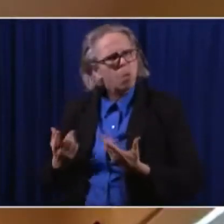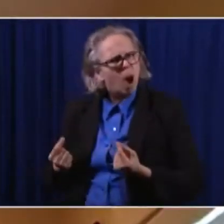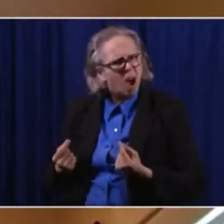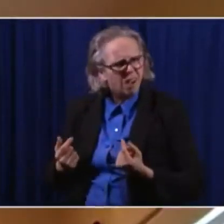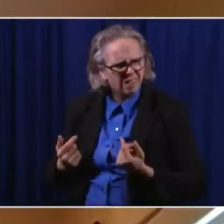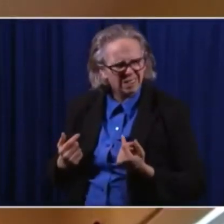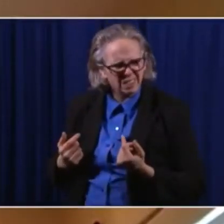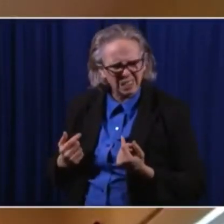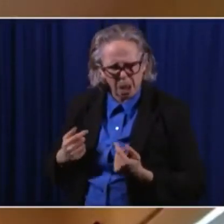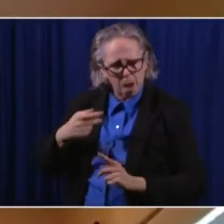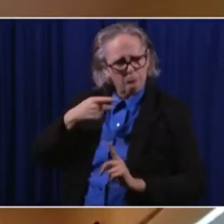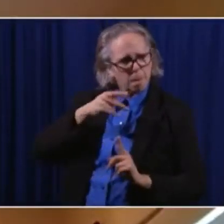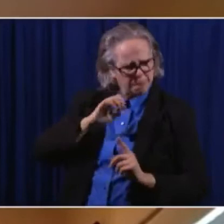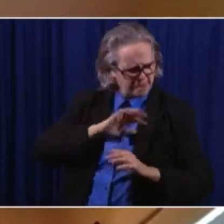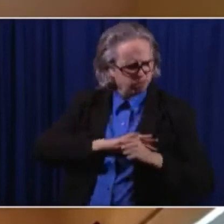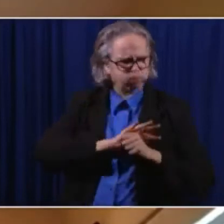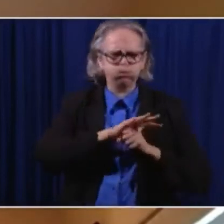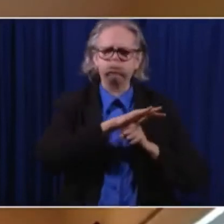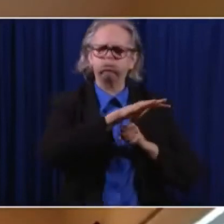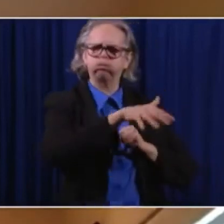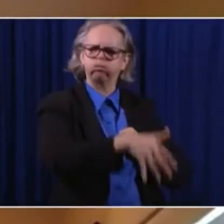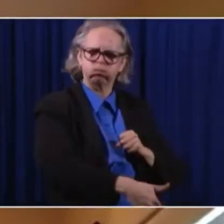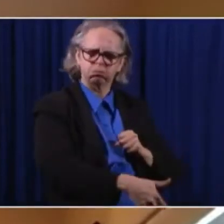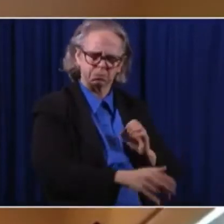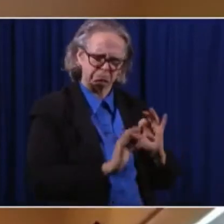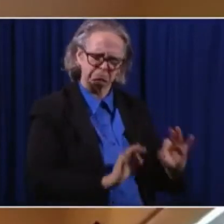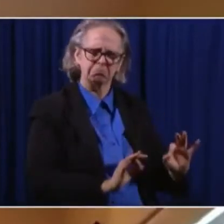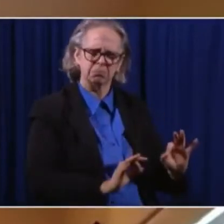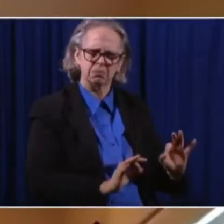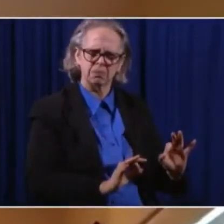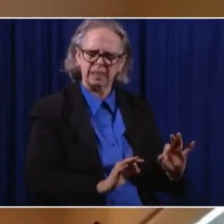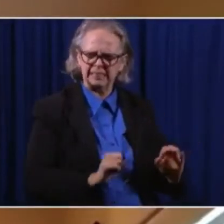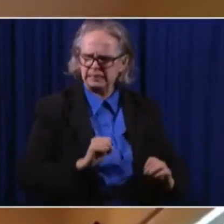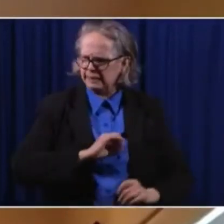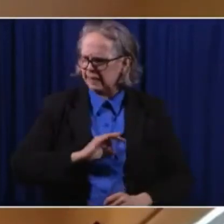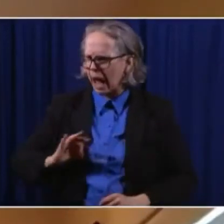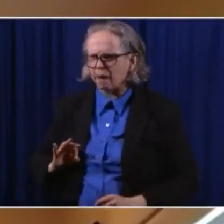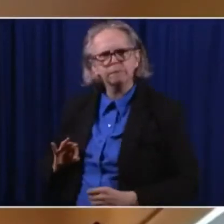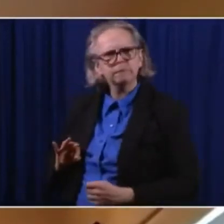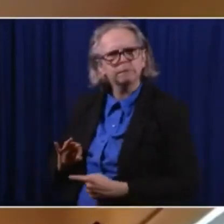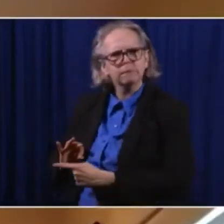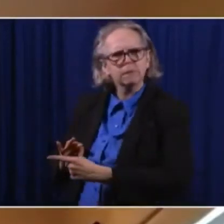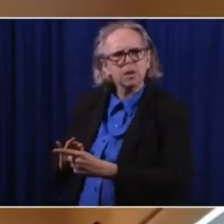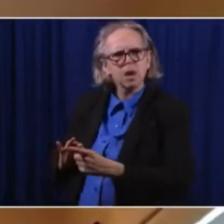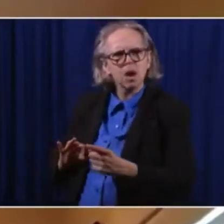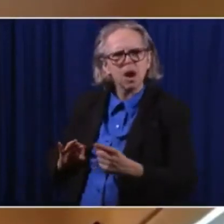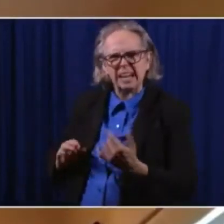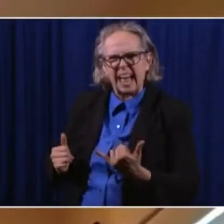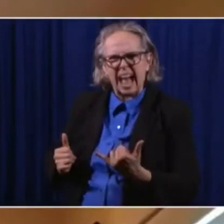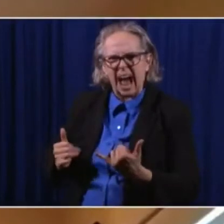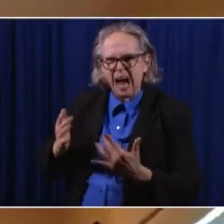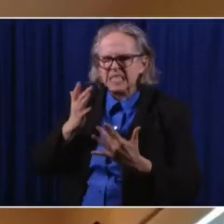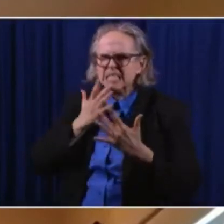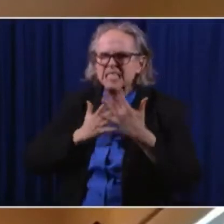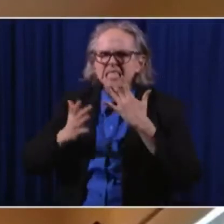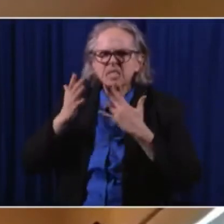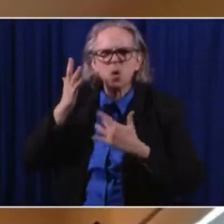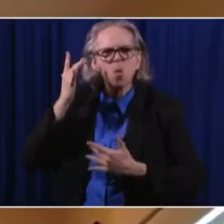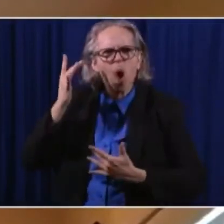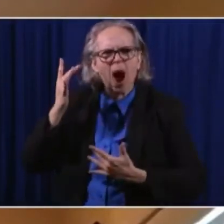staffing crisis. Our caregivers are in a precarious situation. They're at risk of